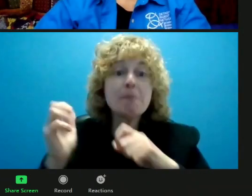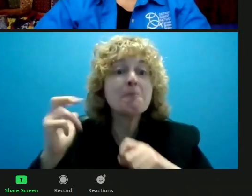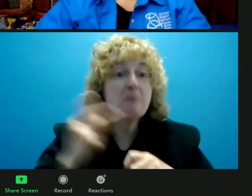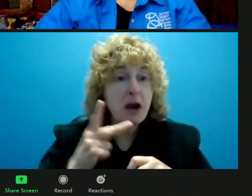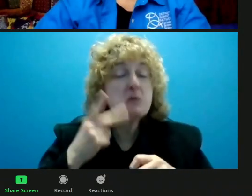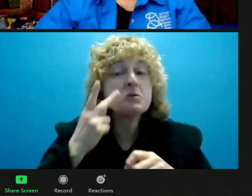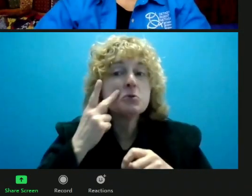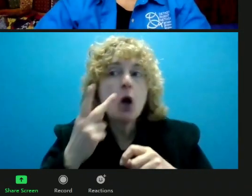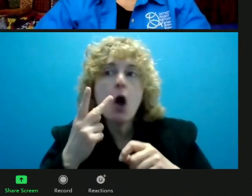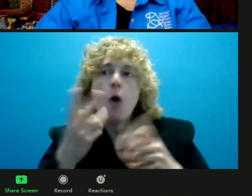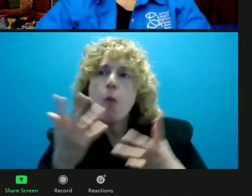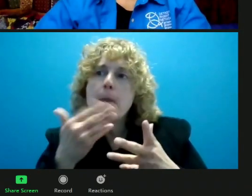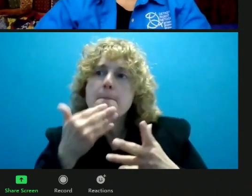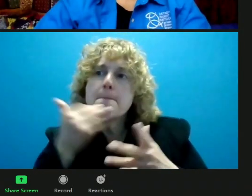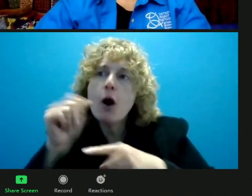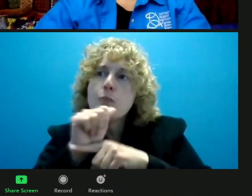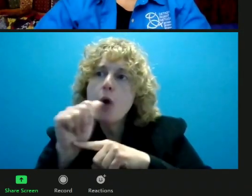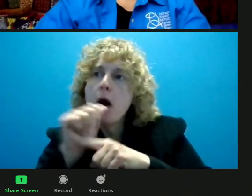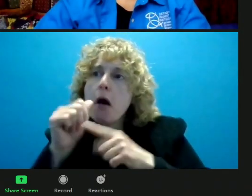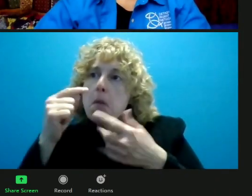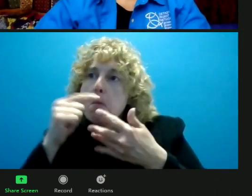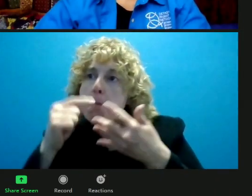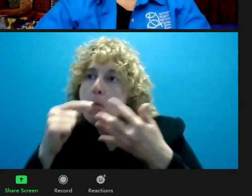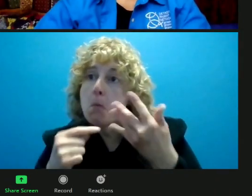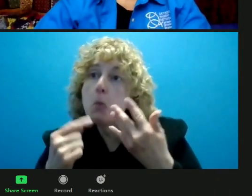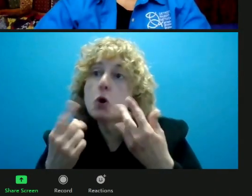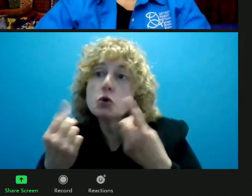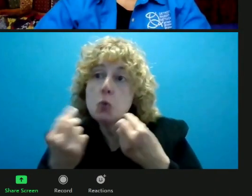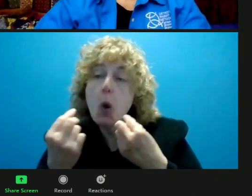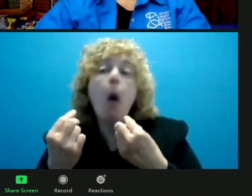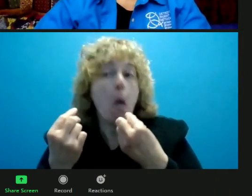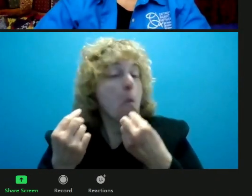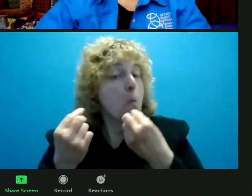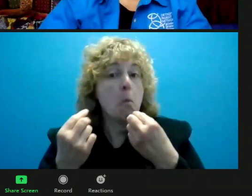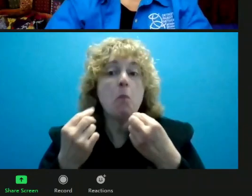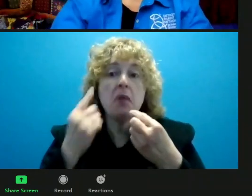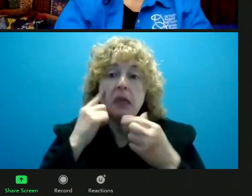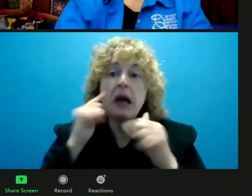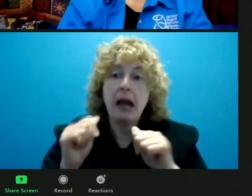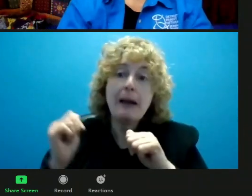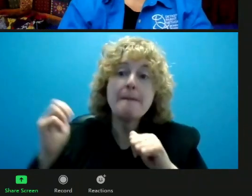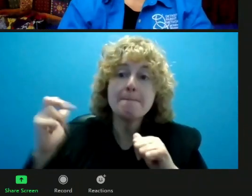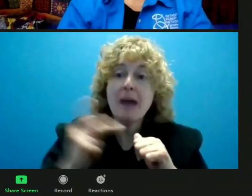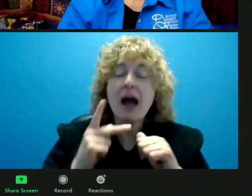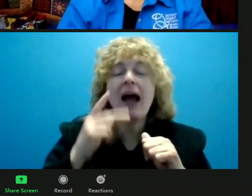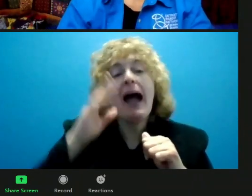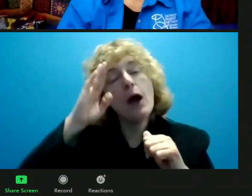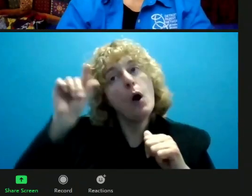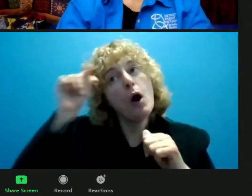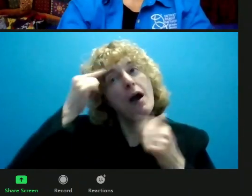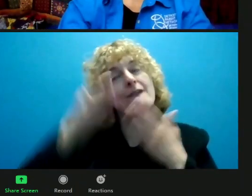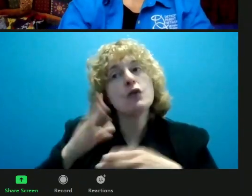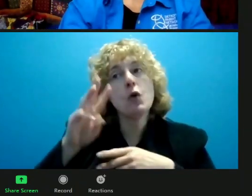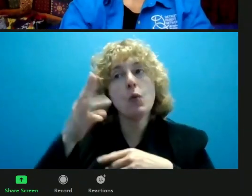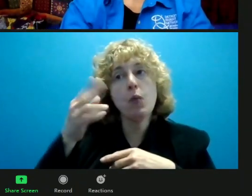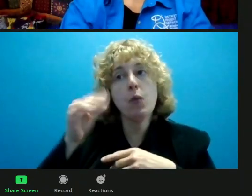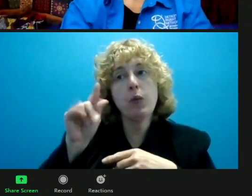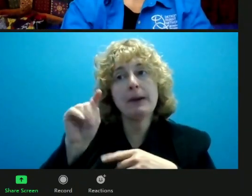do it. But once again, it all, it takes all of us to do it. know Governor Whitmer talked about that 70% threshold when we began to release